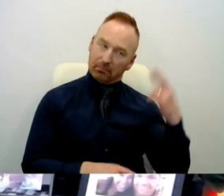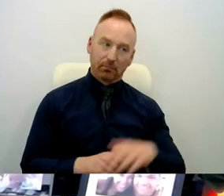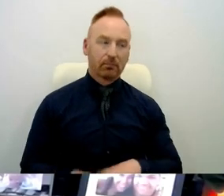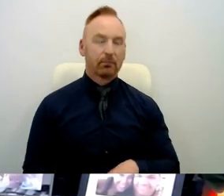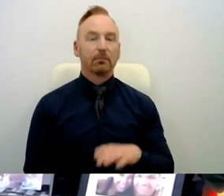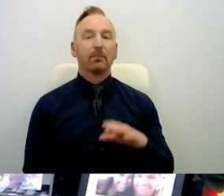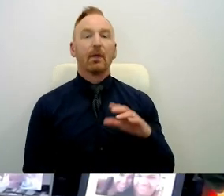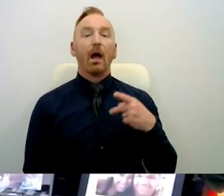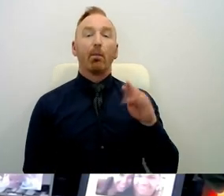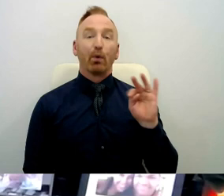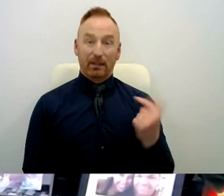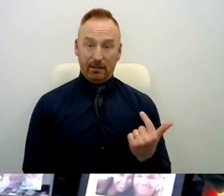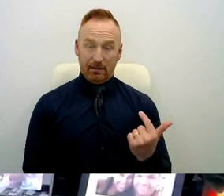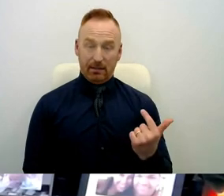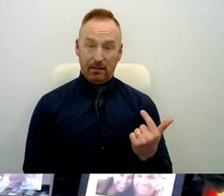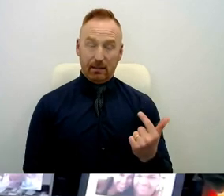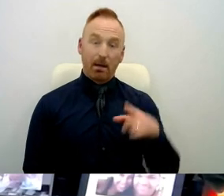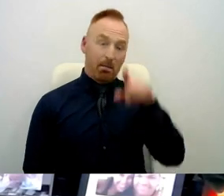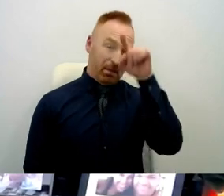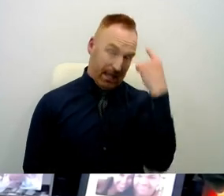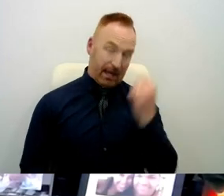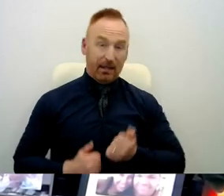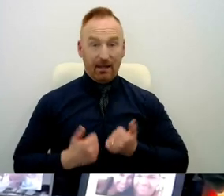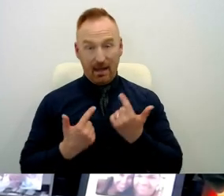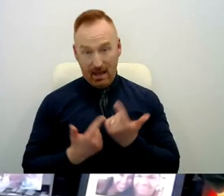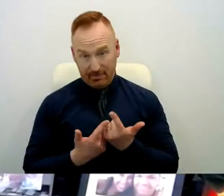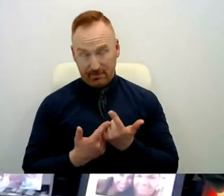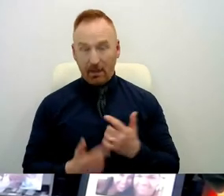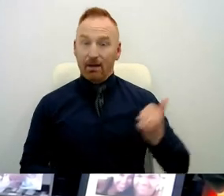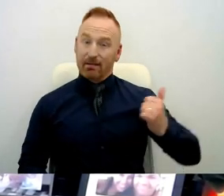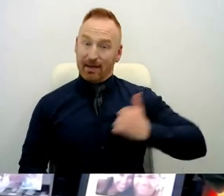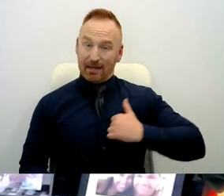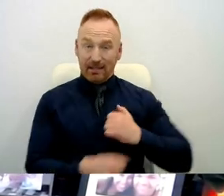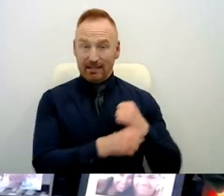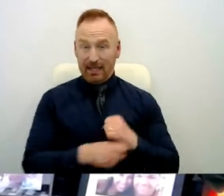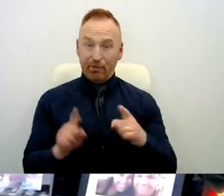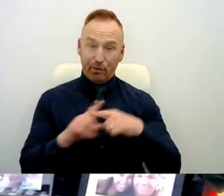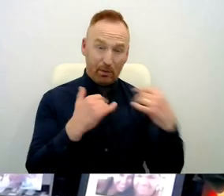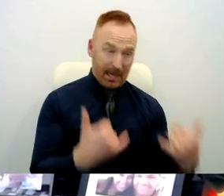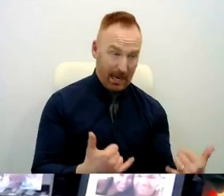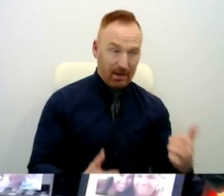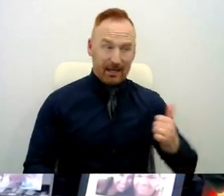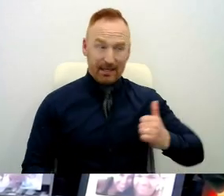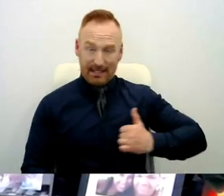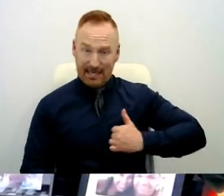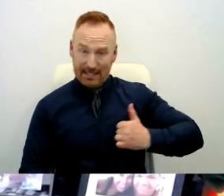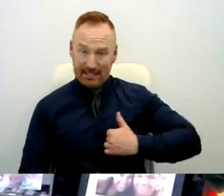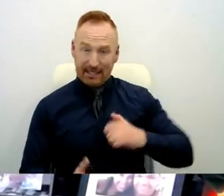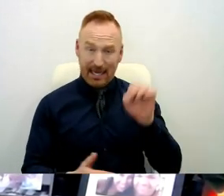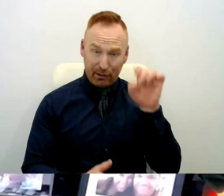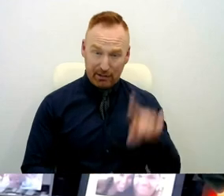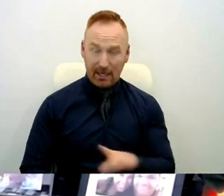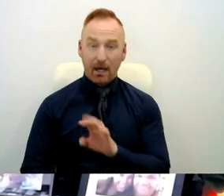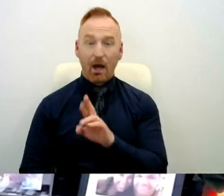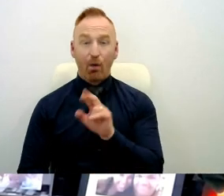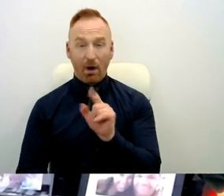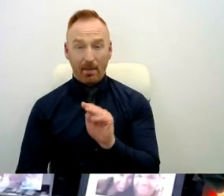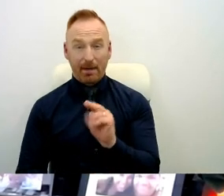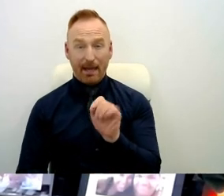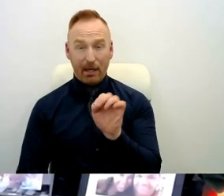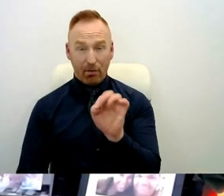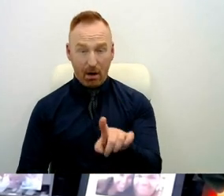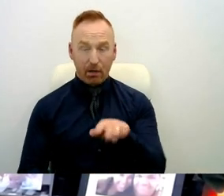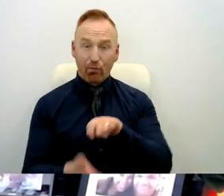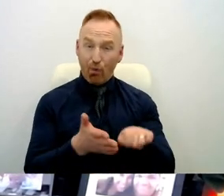book, Policing Black Lives, State Violence in Canada from Slavery to the Present, Canadian scholar and best-selling author Robin Maynard